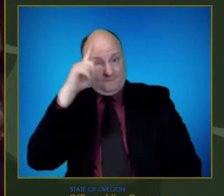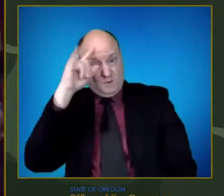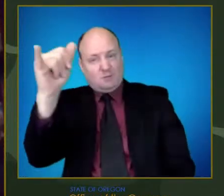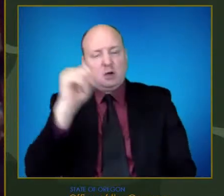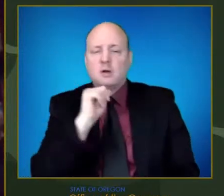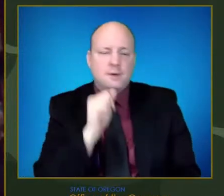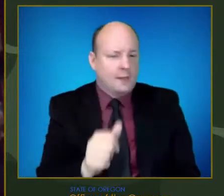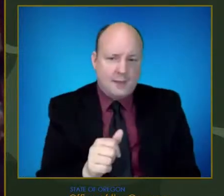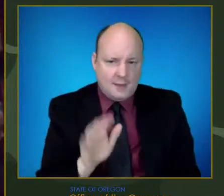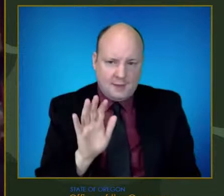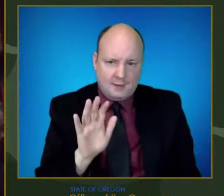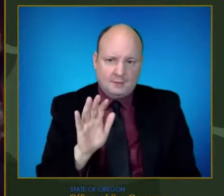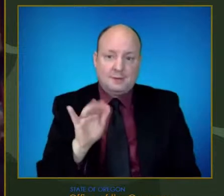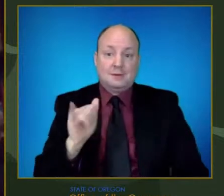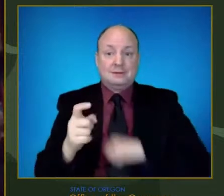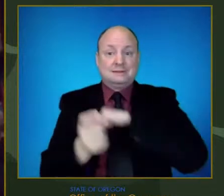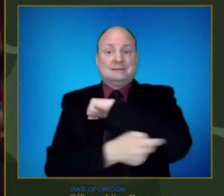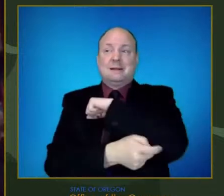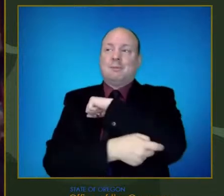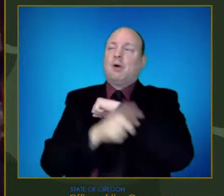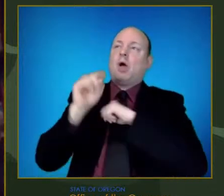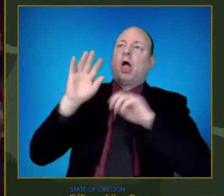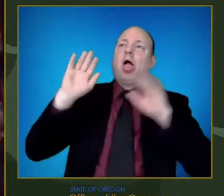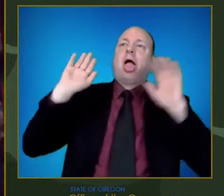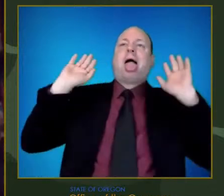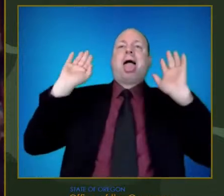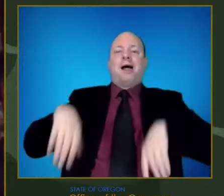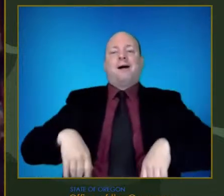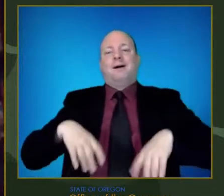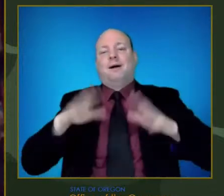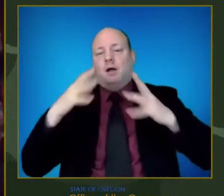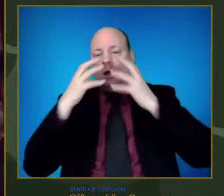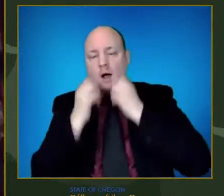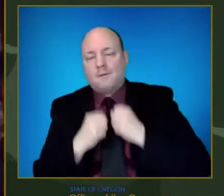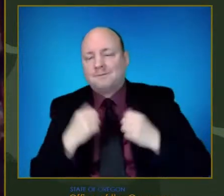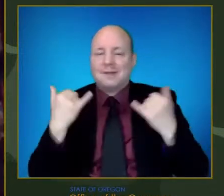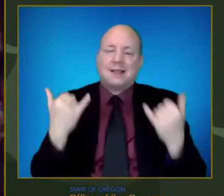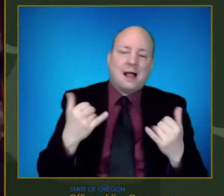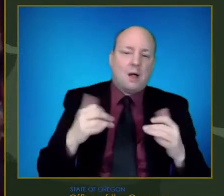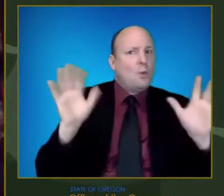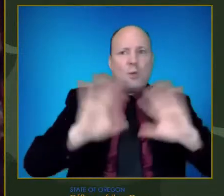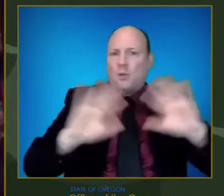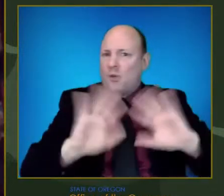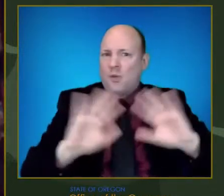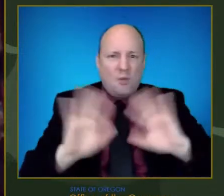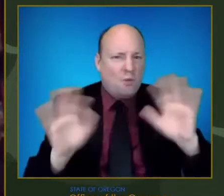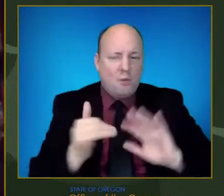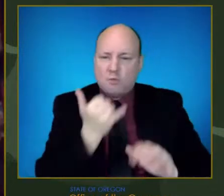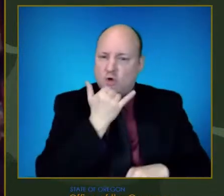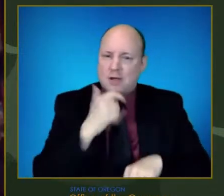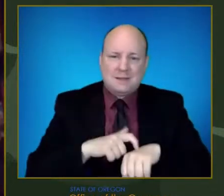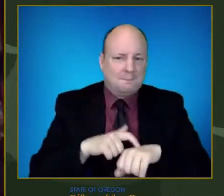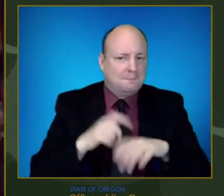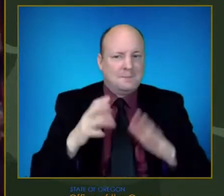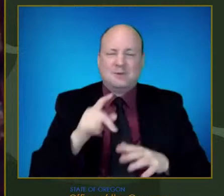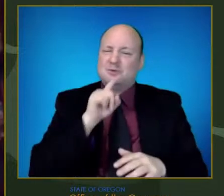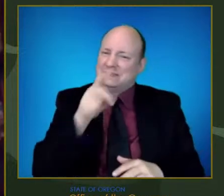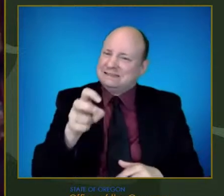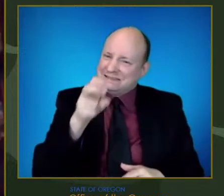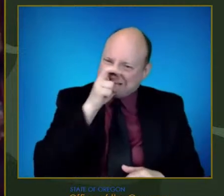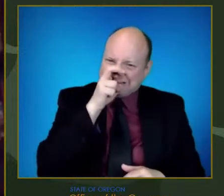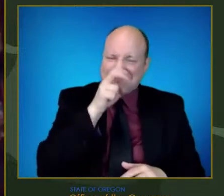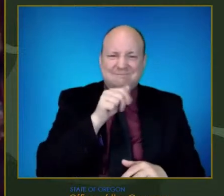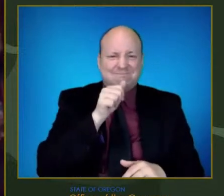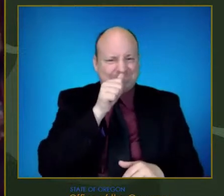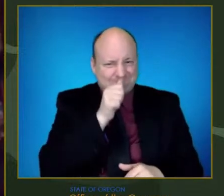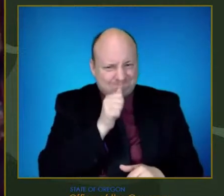public health interventions, but we must not let that happen. We all possess the tools to have the power to slow this virus